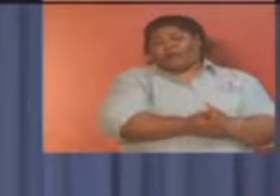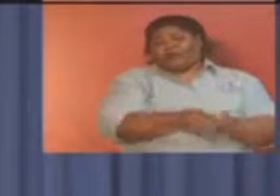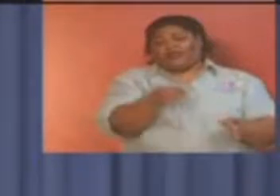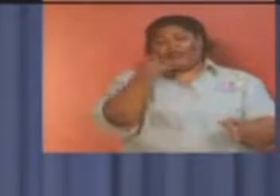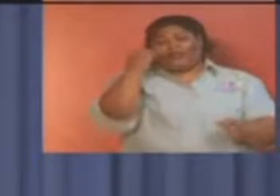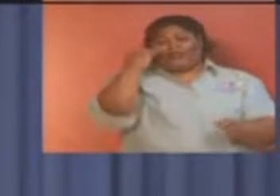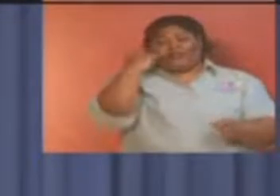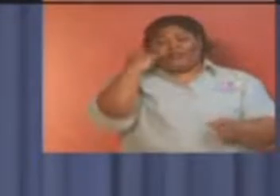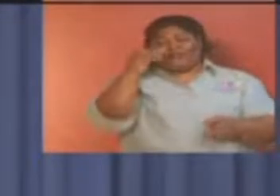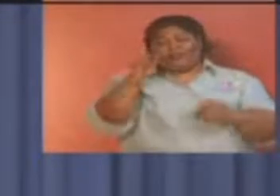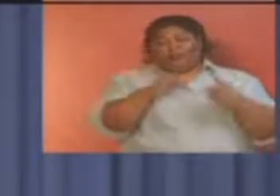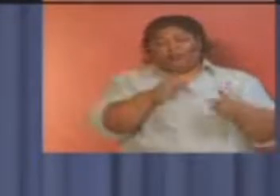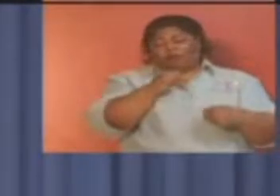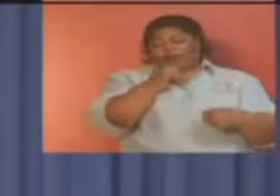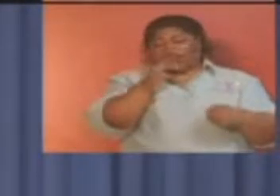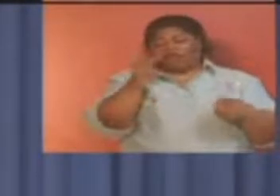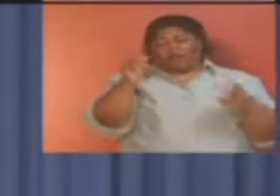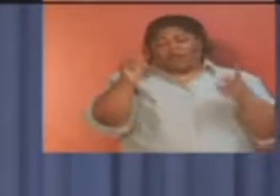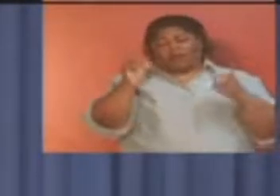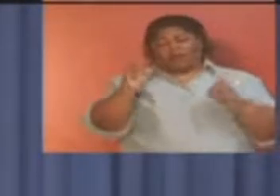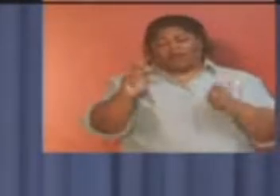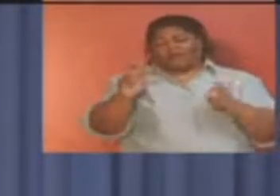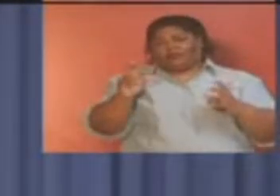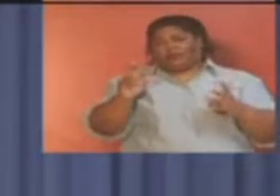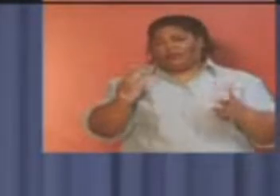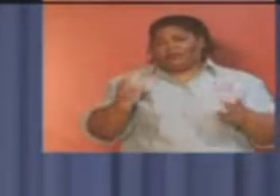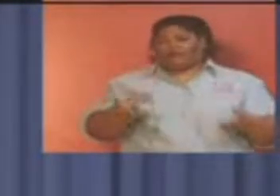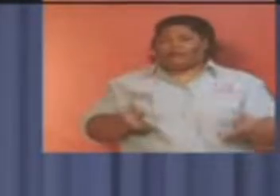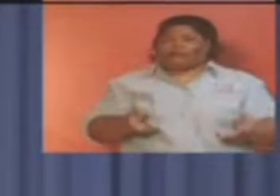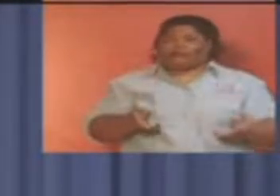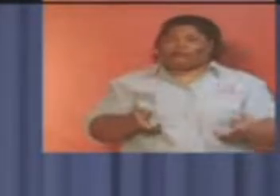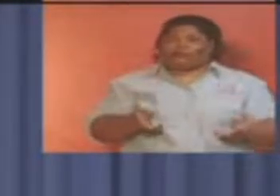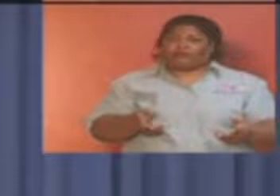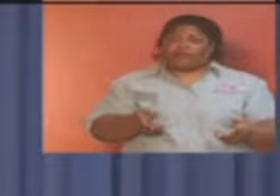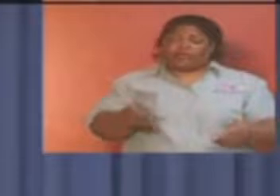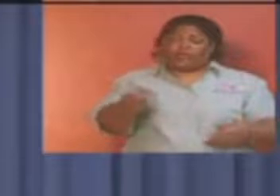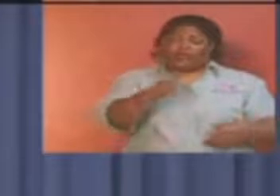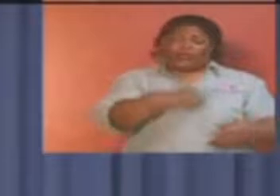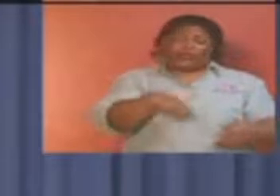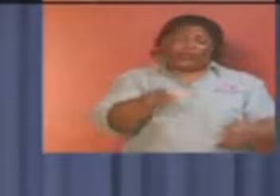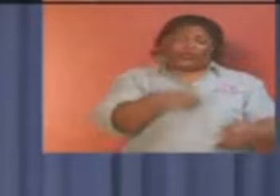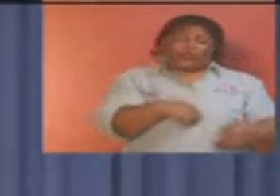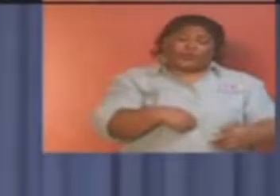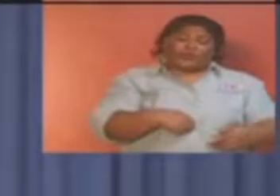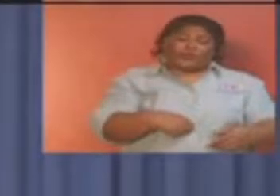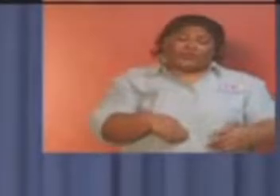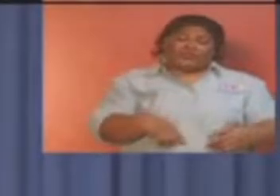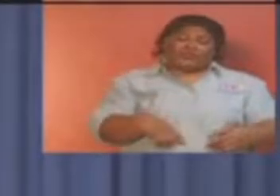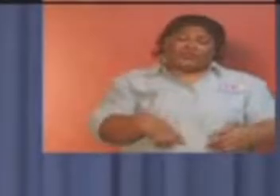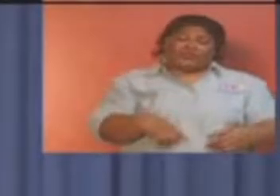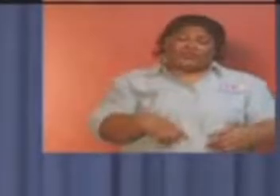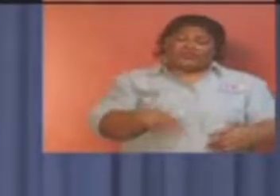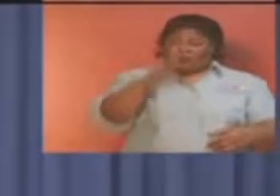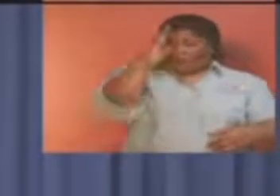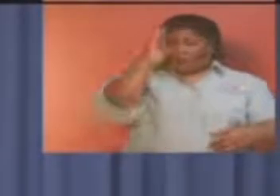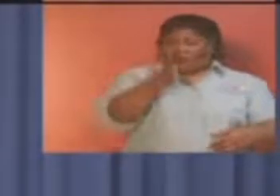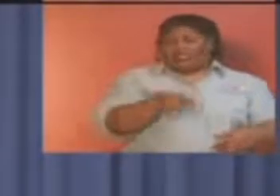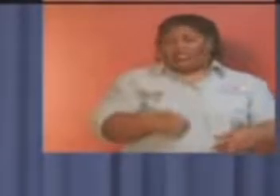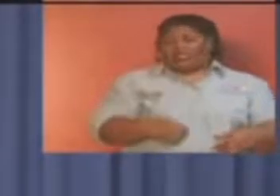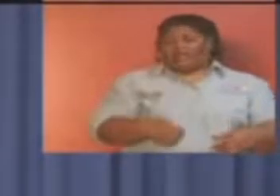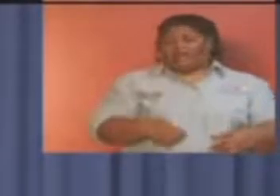So, for those people who believe that the only thing they will respond to is the heavy